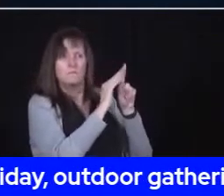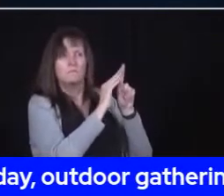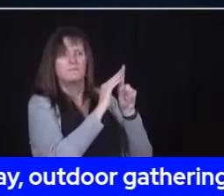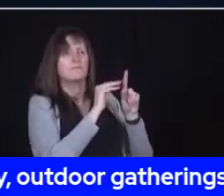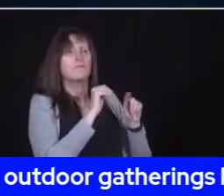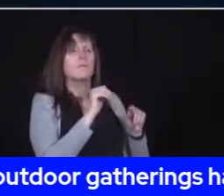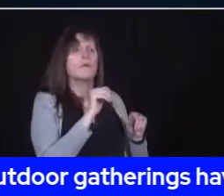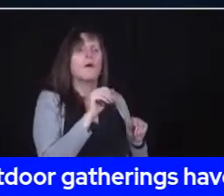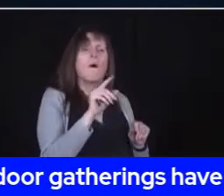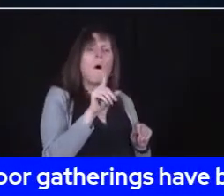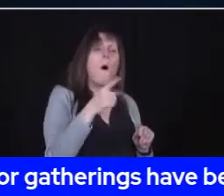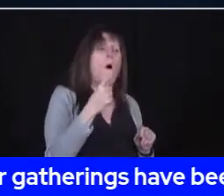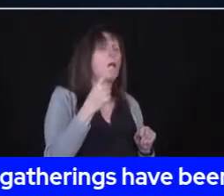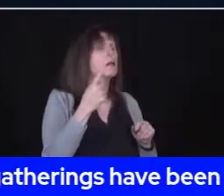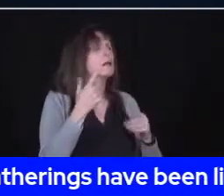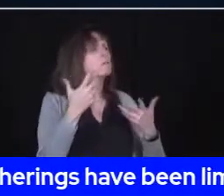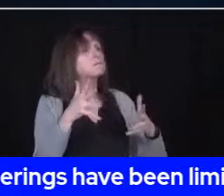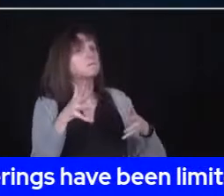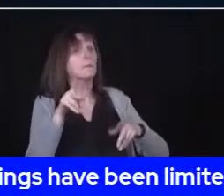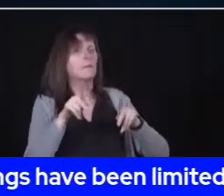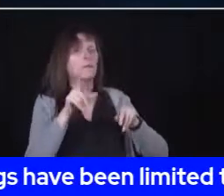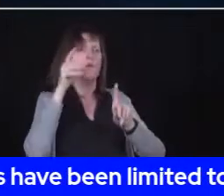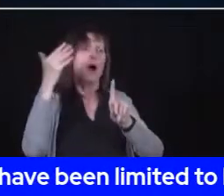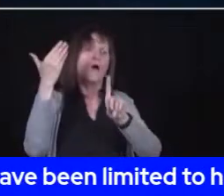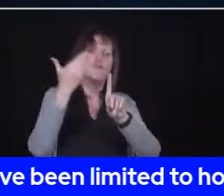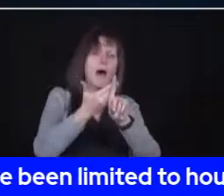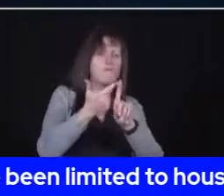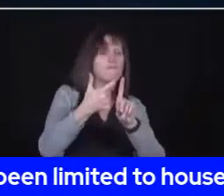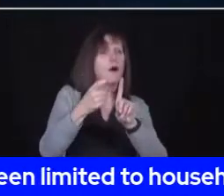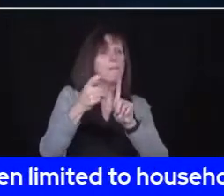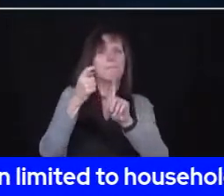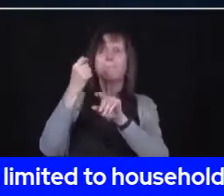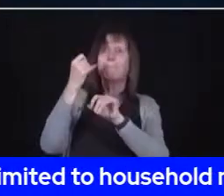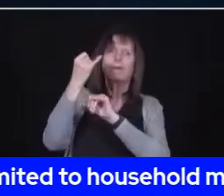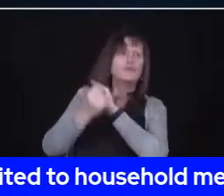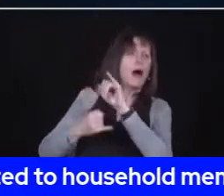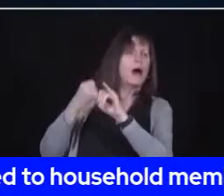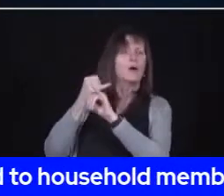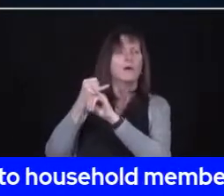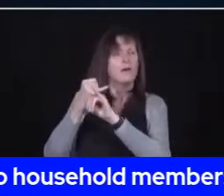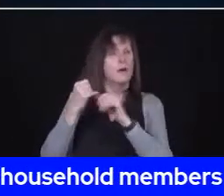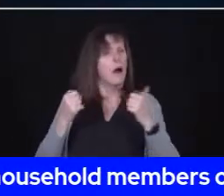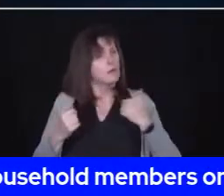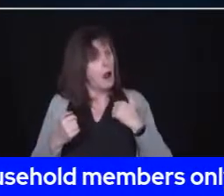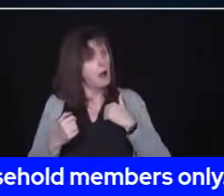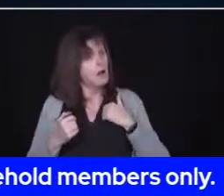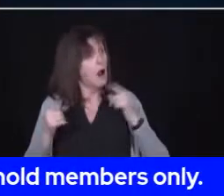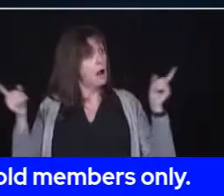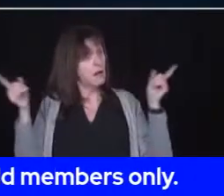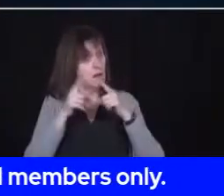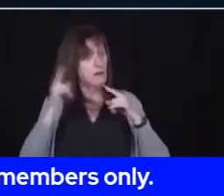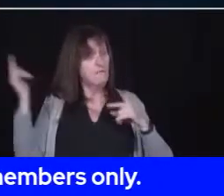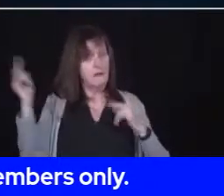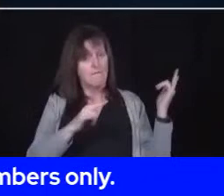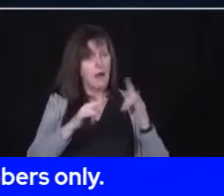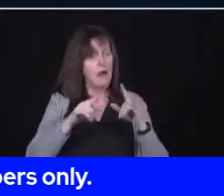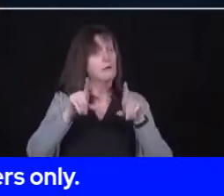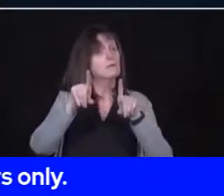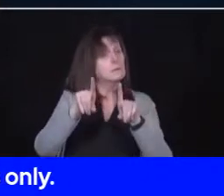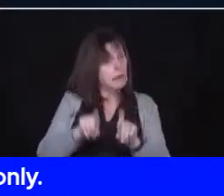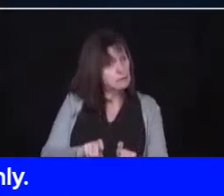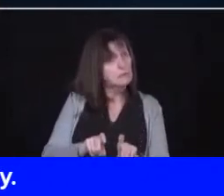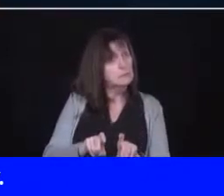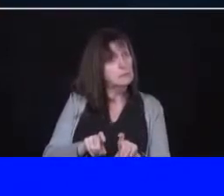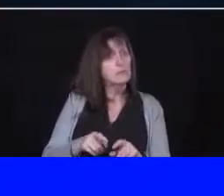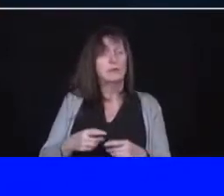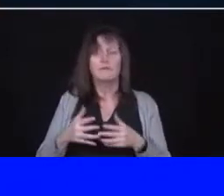Pearson. Do domestic travelers, do US travelers. We have to test people when they are coming into Ontario to make sure